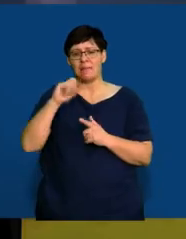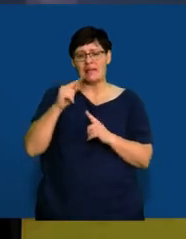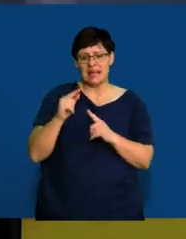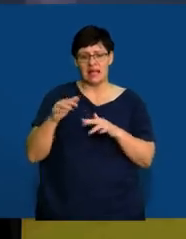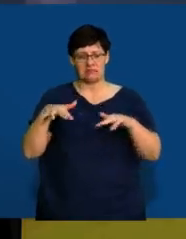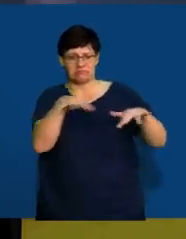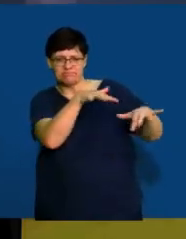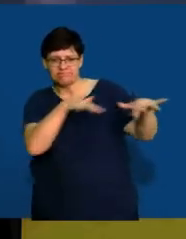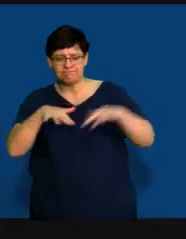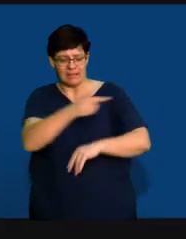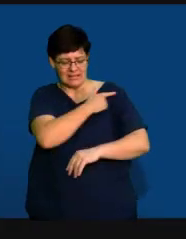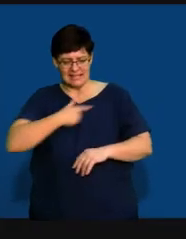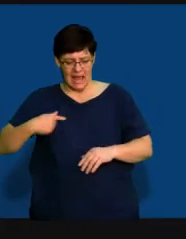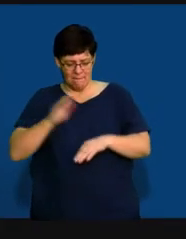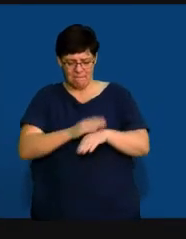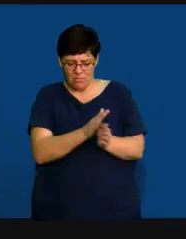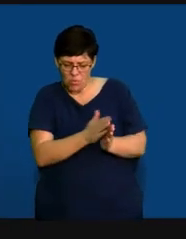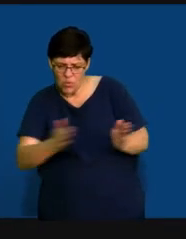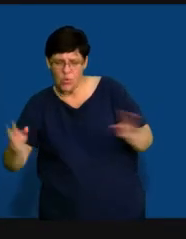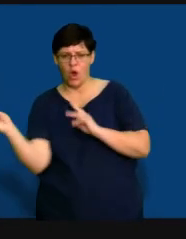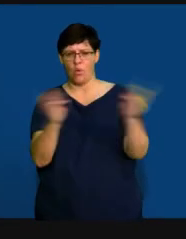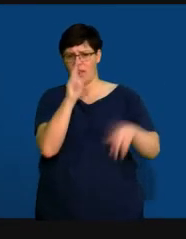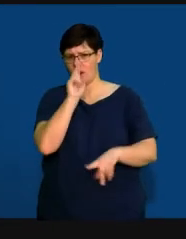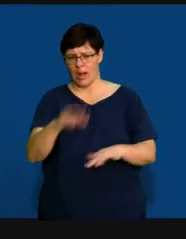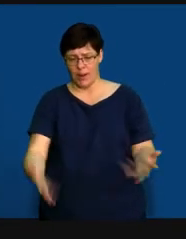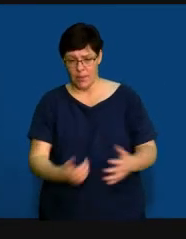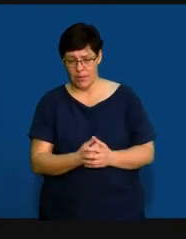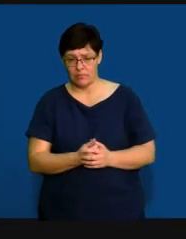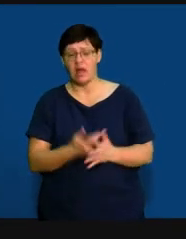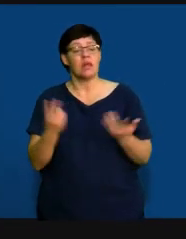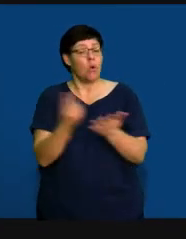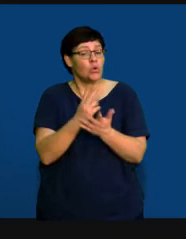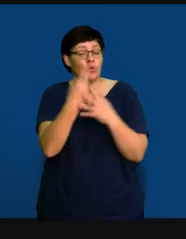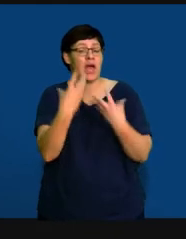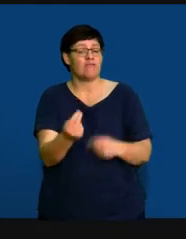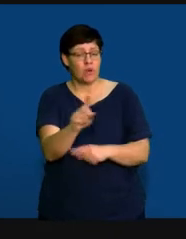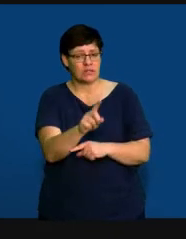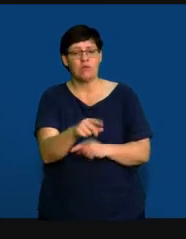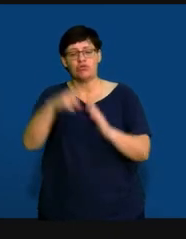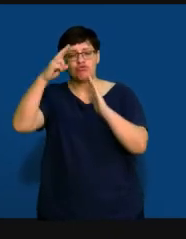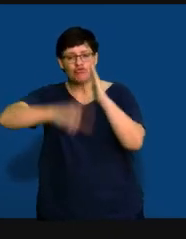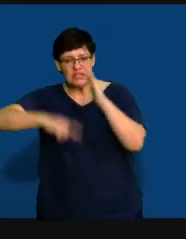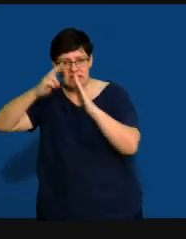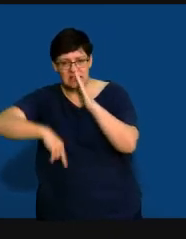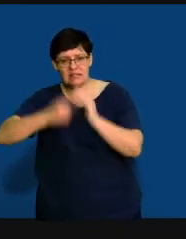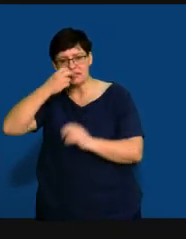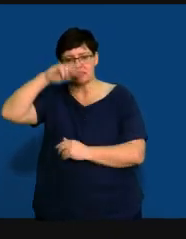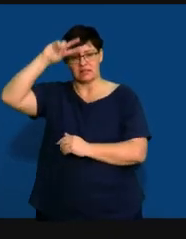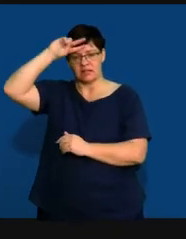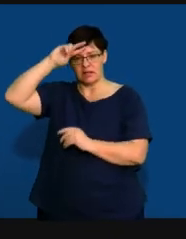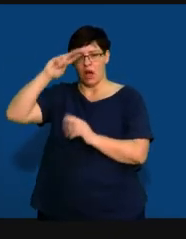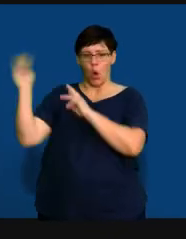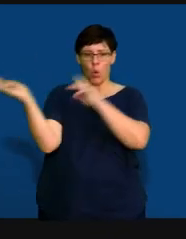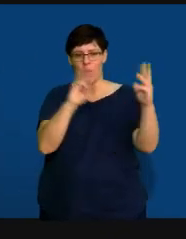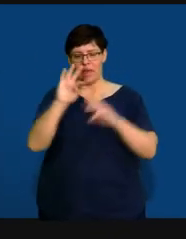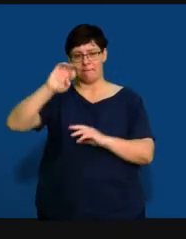in a local area. And of course, you have the following. Reading and interpreting of synoptic weather maps.